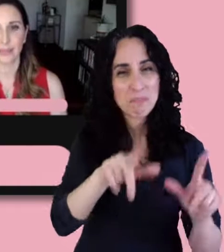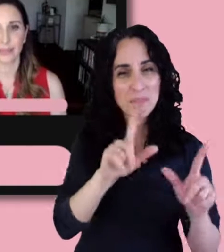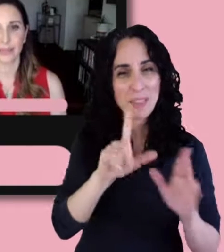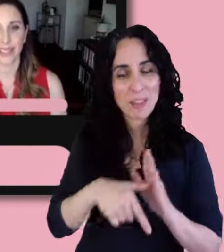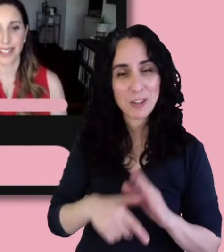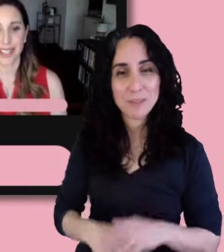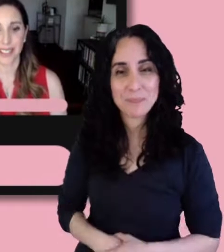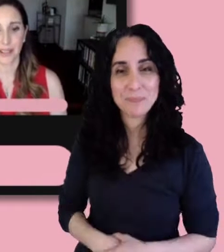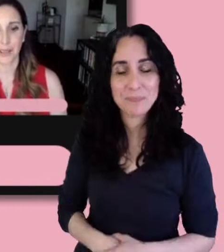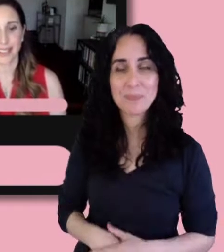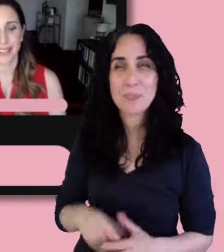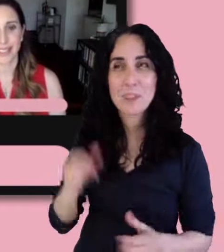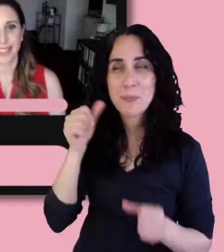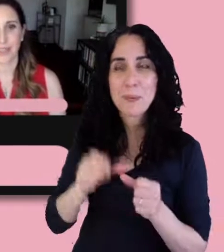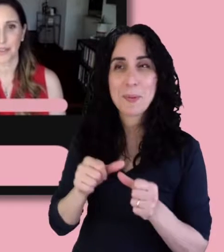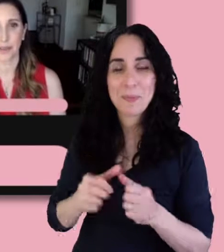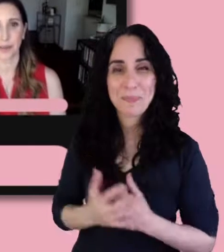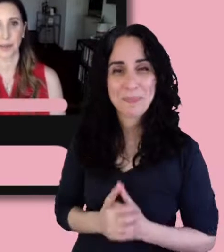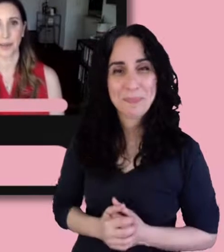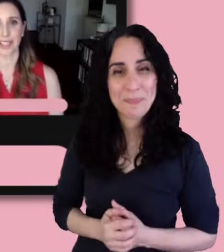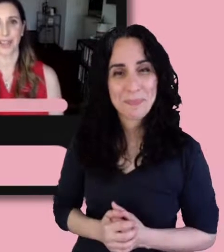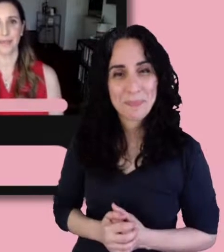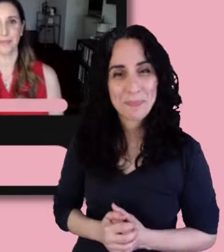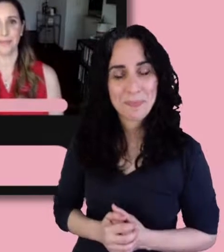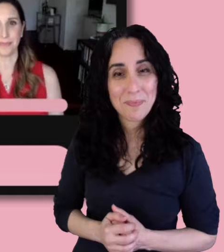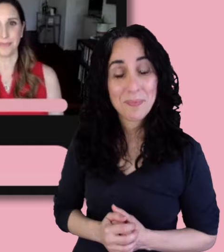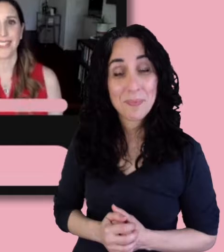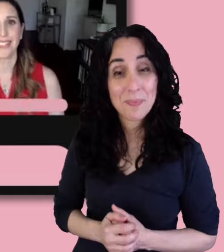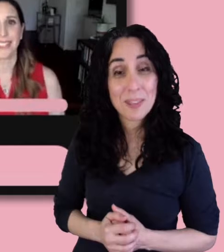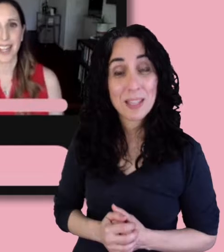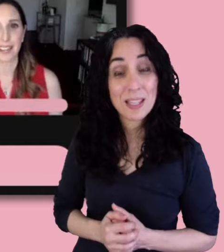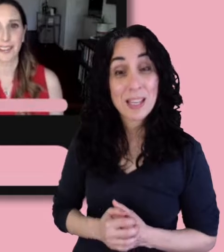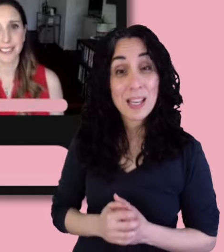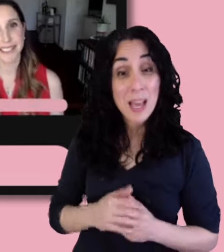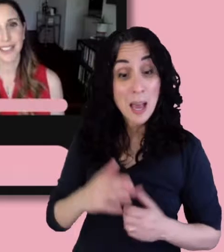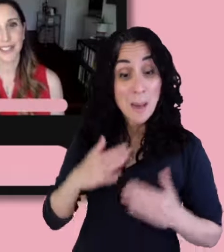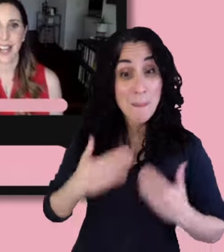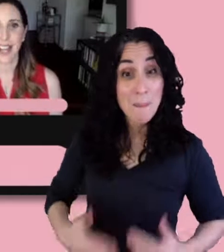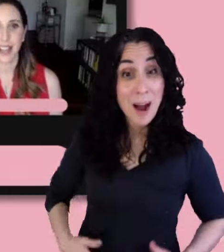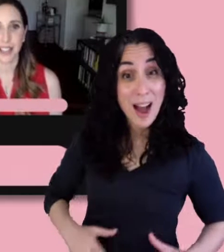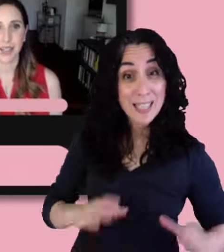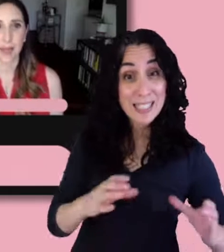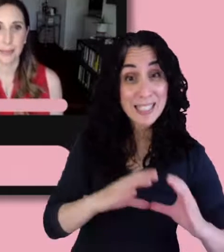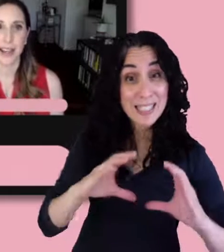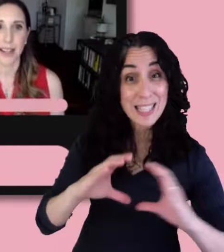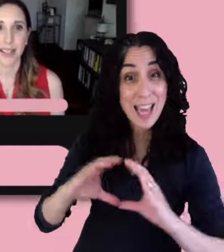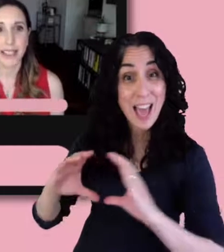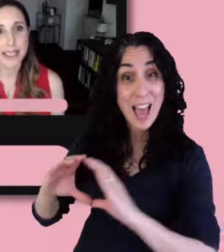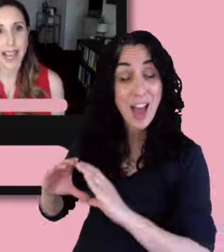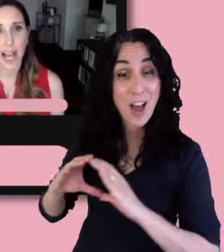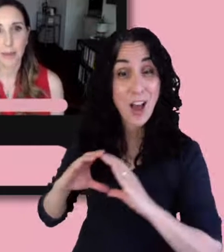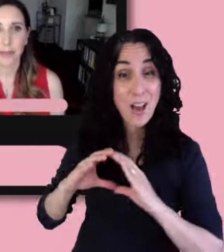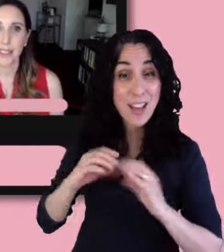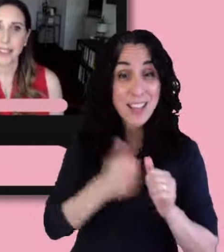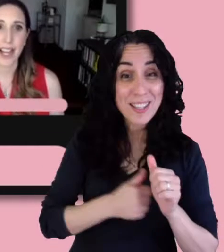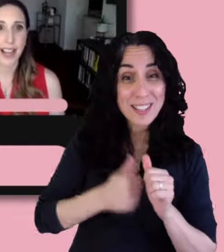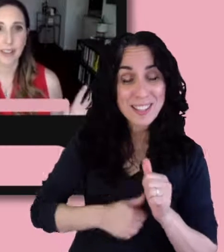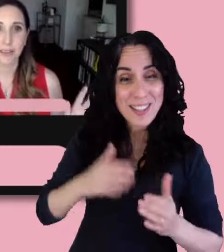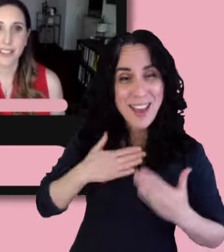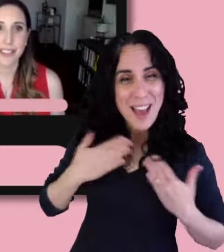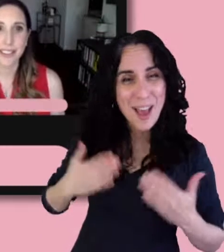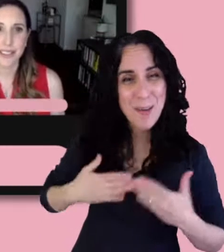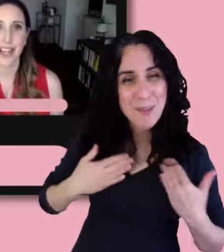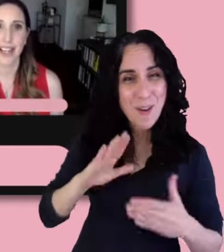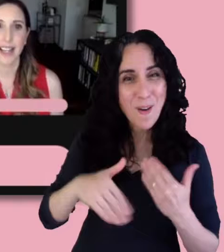And it goes like this. I have to remember the words now. Every little cell in my body is happy.